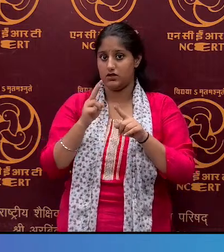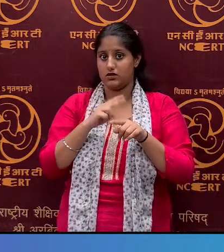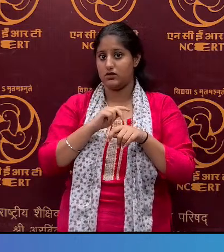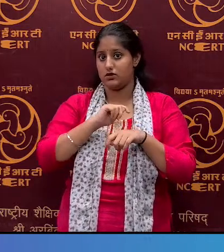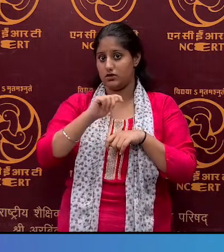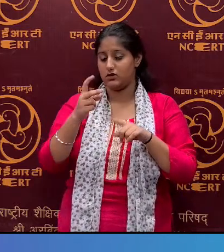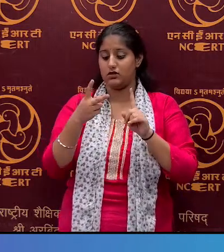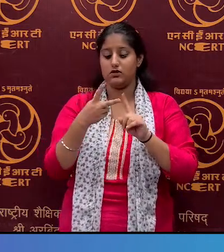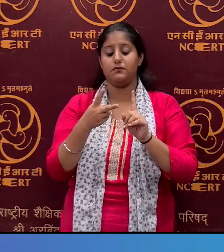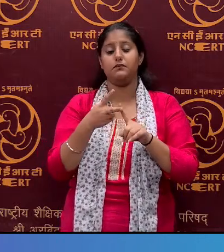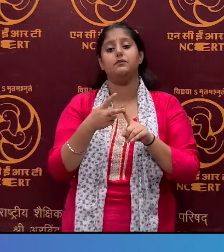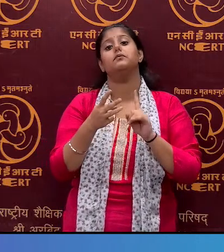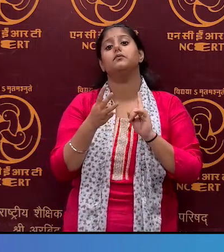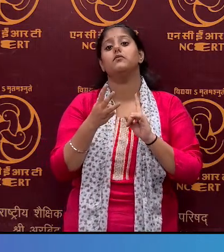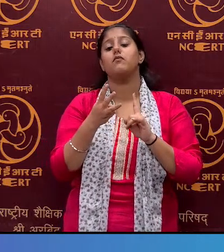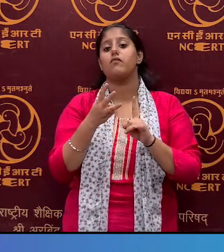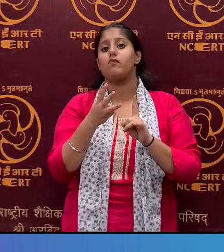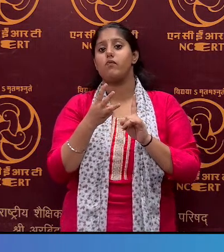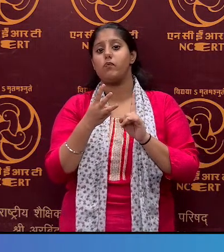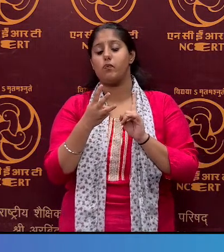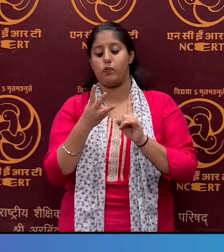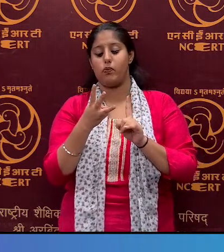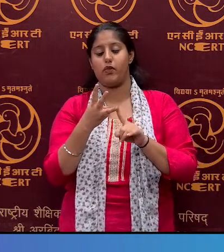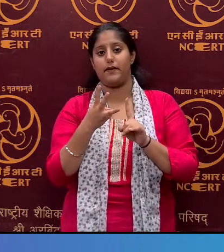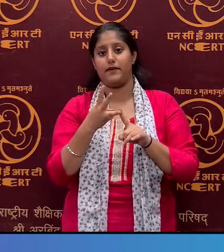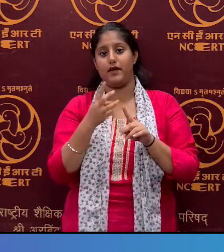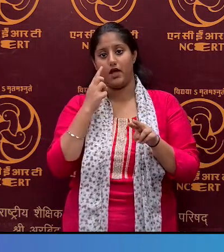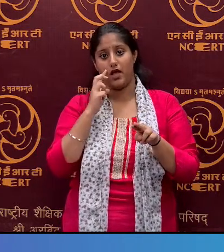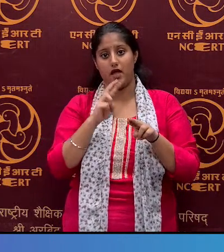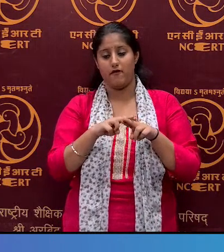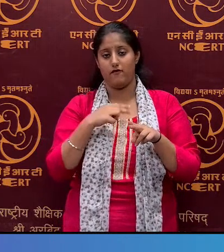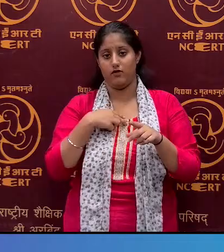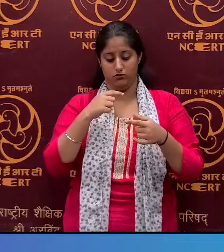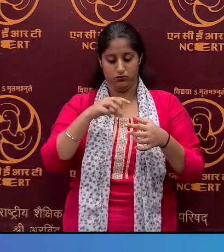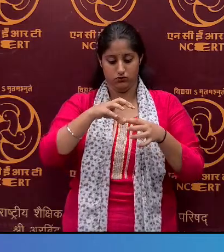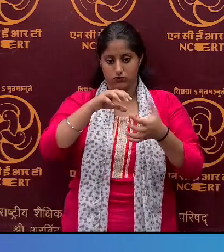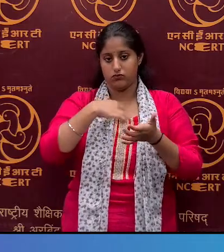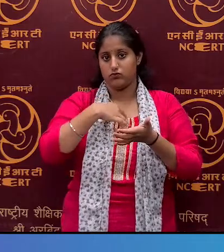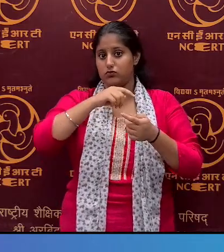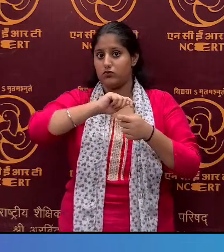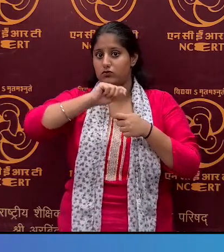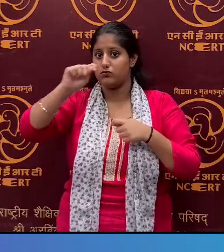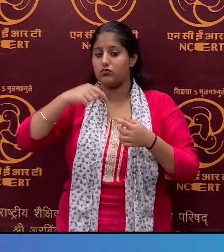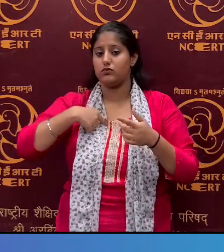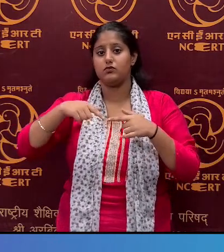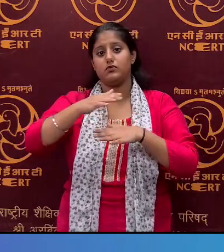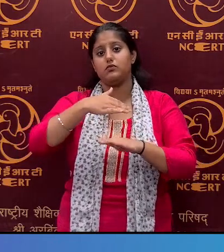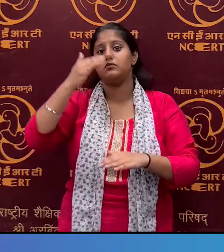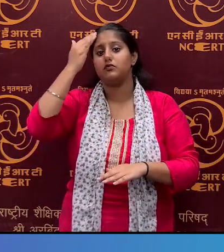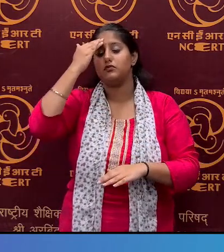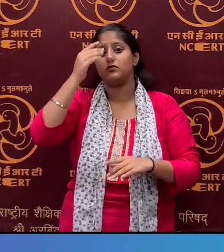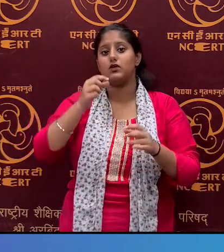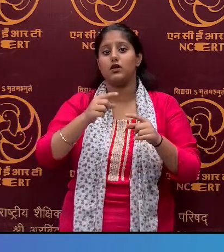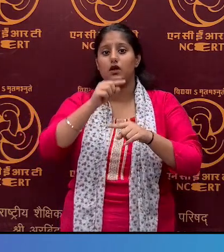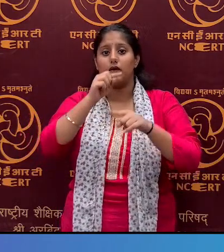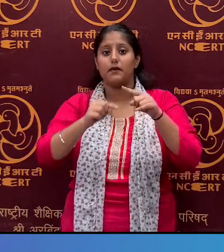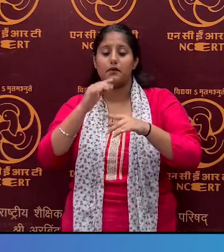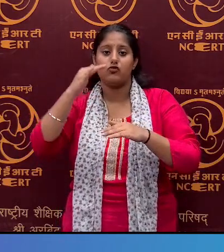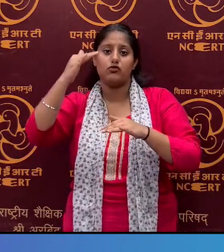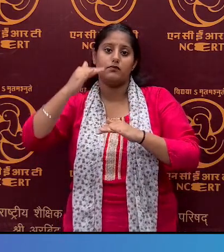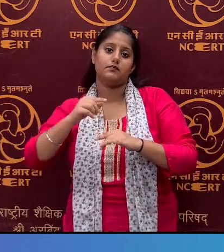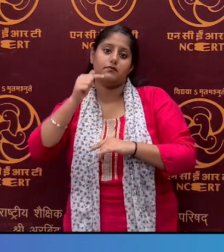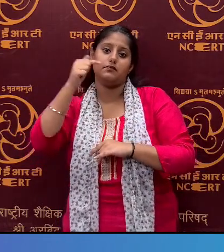se duri. As we go away from the equator, we need to know that the temperature start